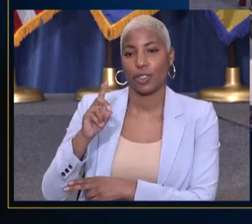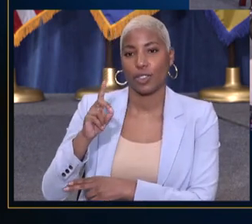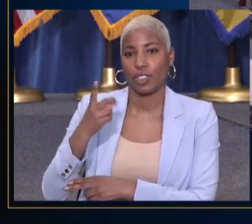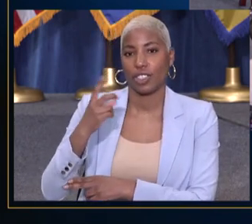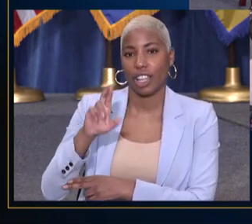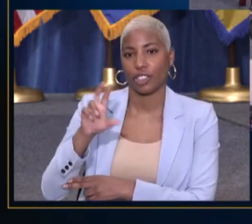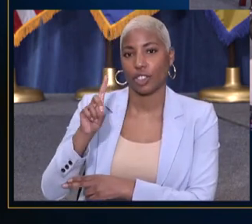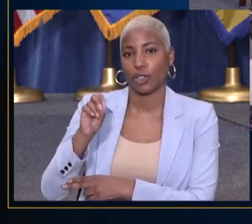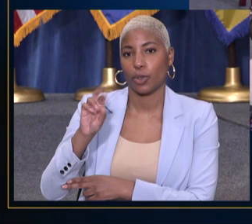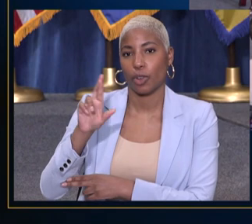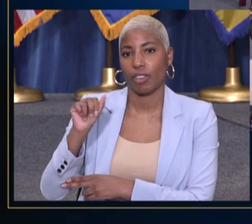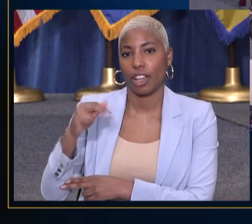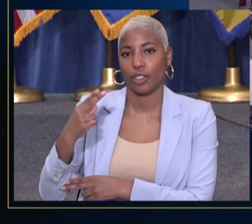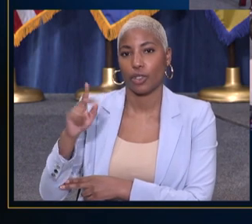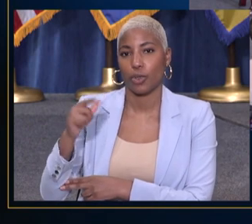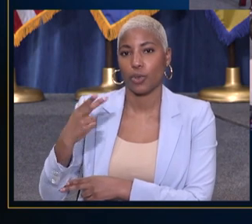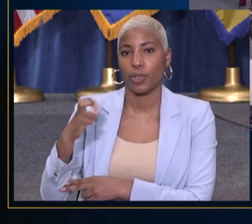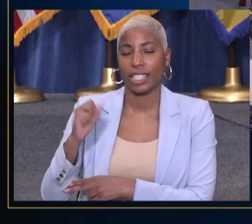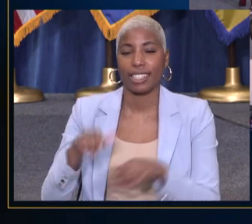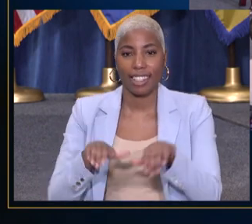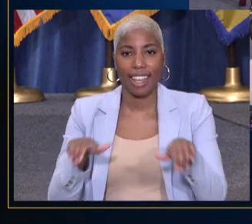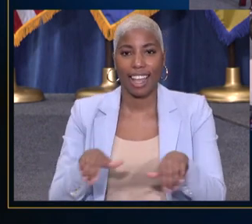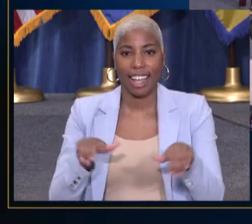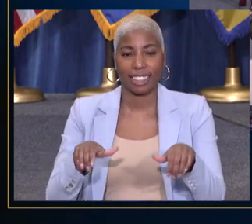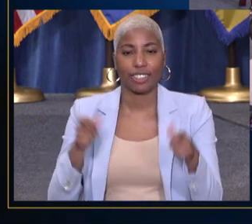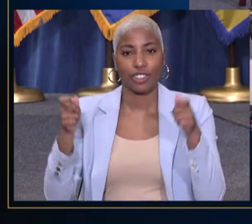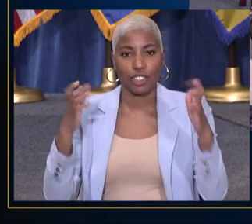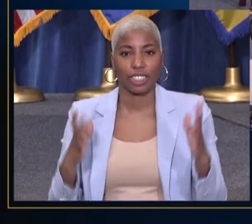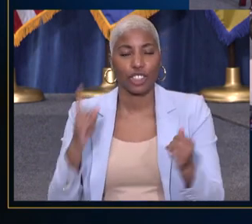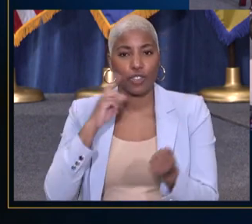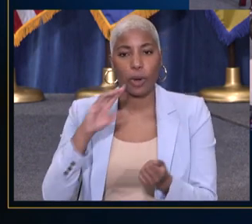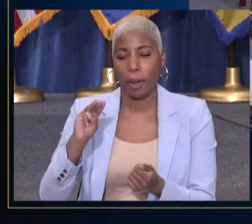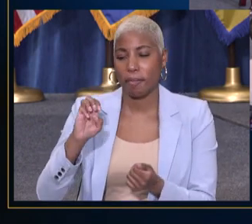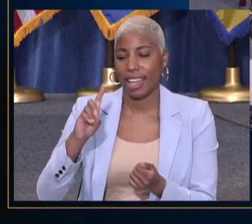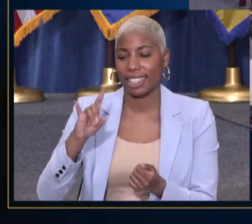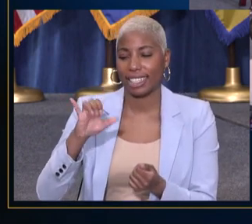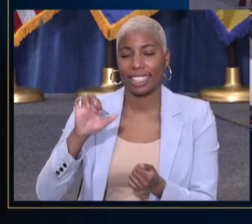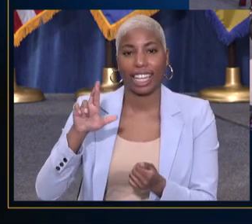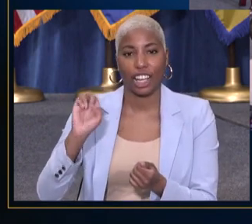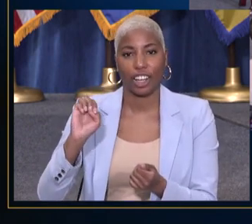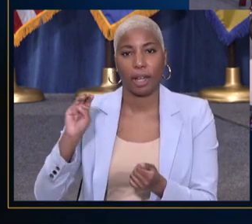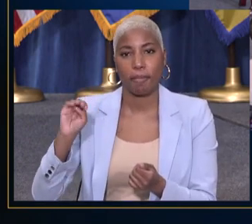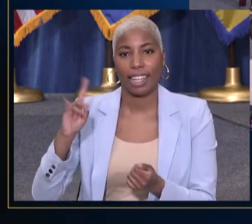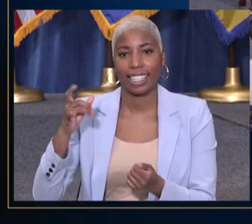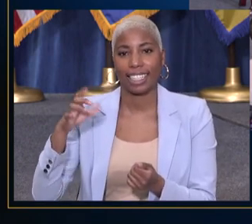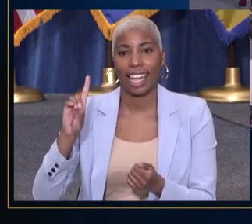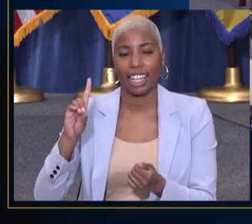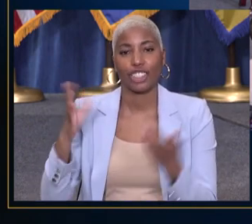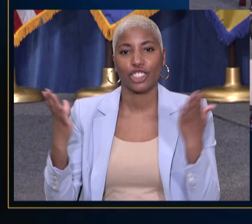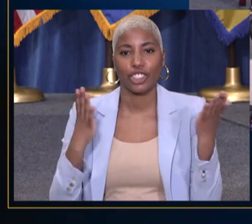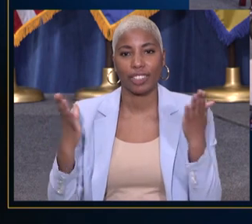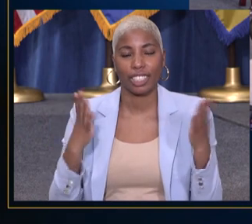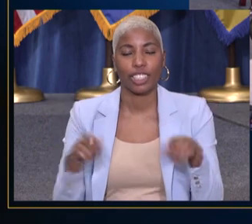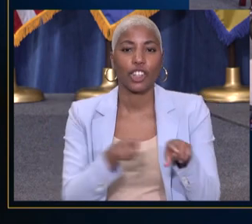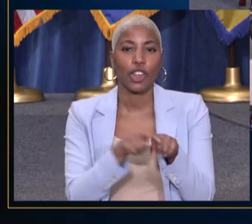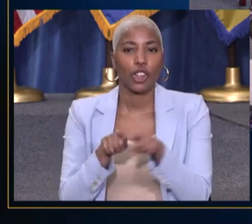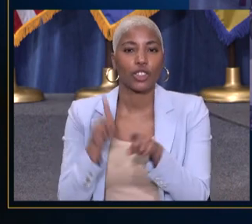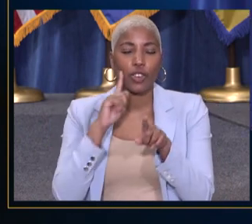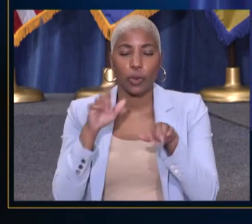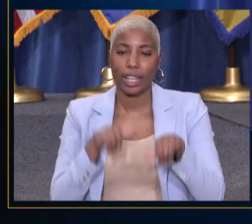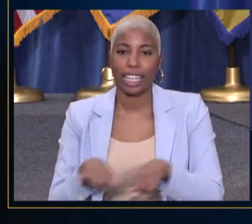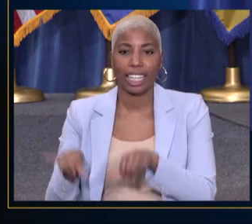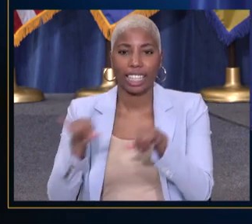Chief Medical Officer at the Centers for Medicare and Medicaid Services. And I'm also the Acting Director for the Center for Clinical Standards and